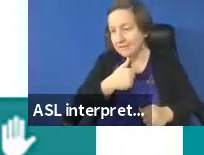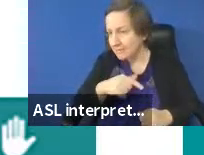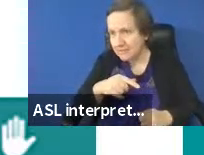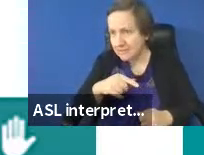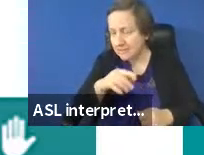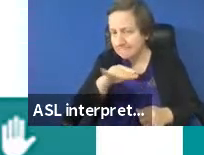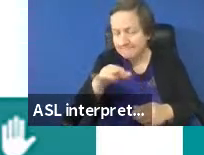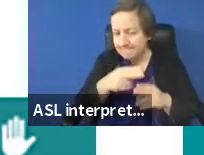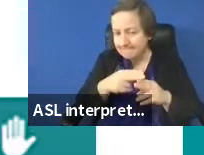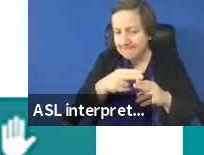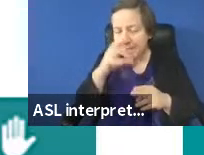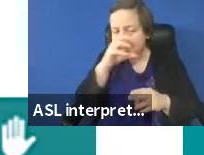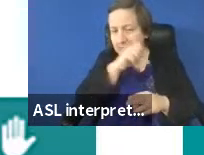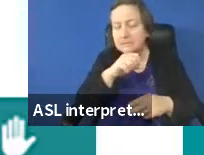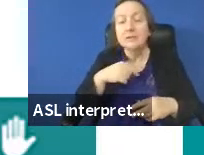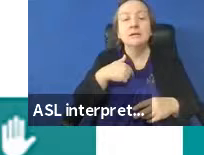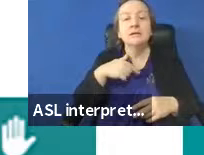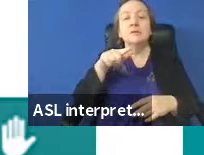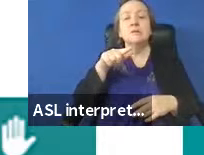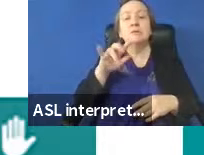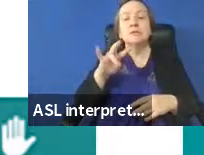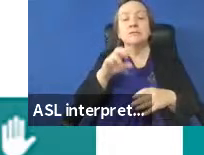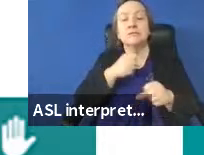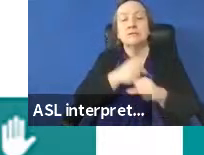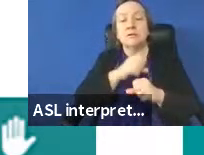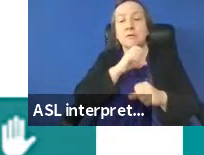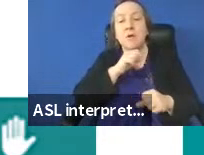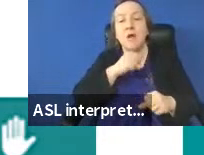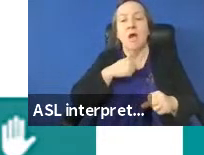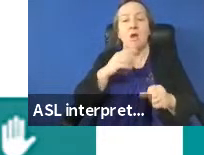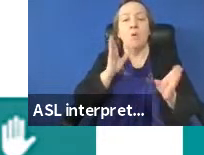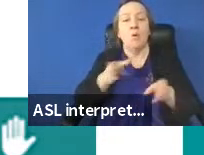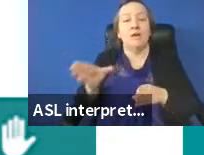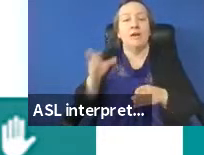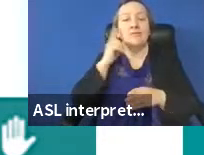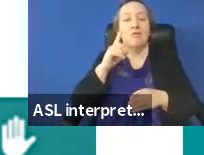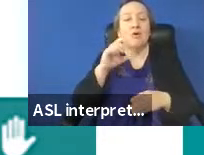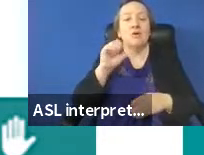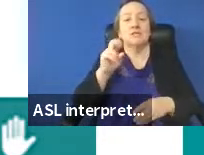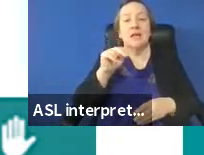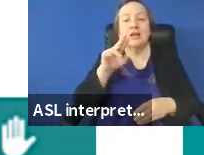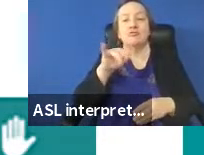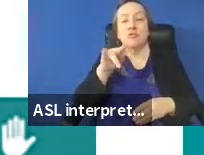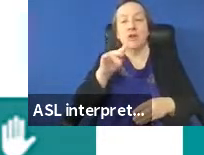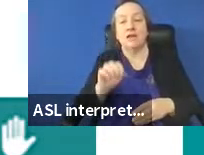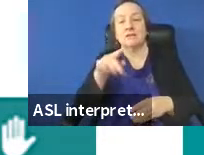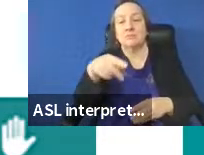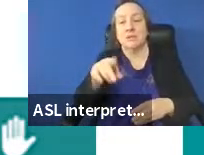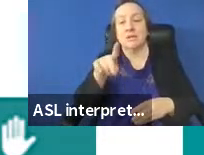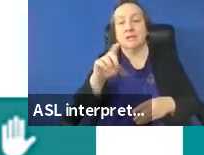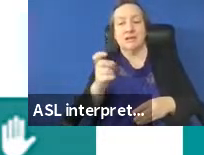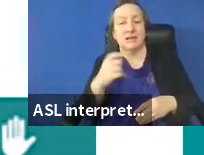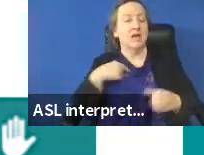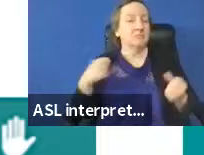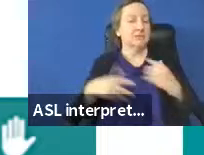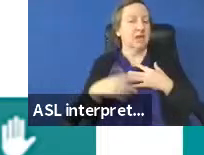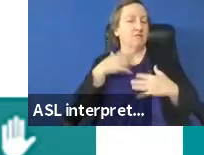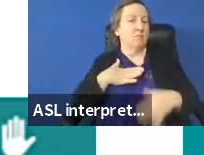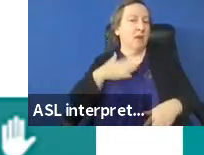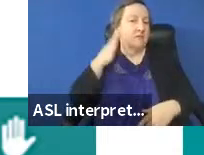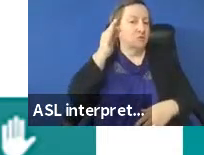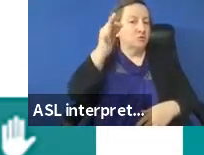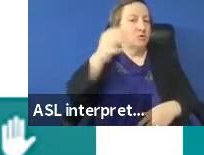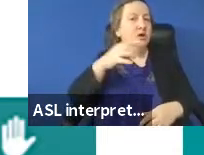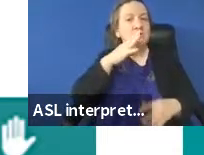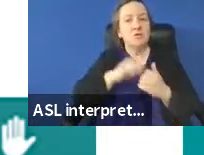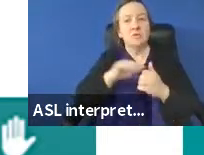I'm 27 years old and I'm an organizer with Sunrise PDX. I'm scared for my future. When I talk to other young people,